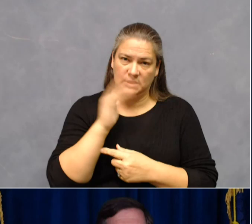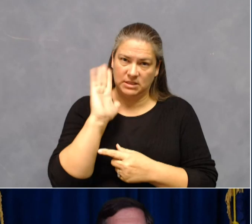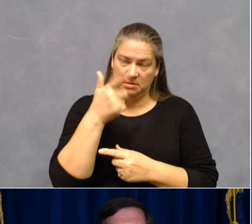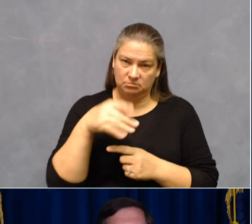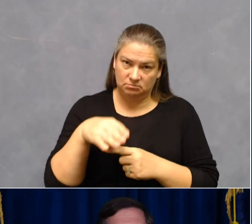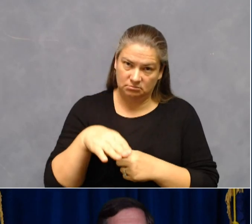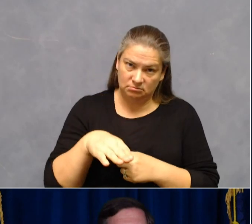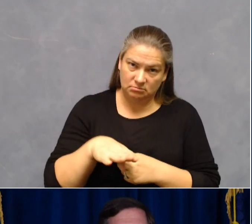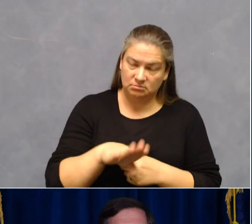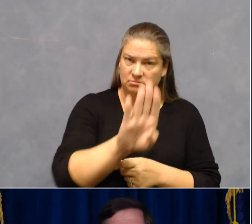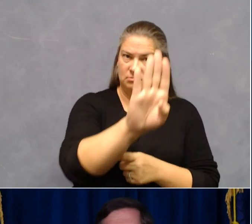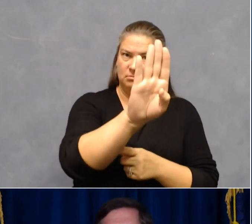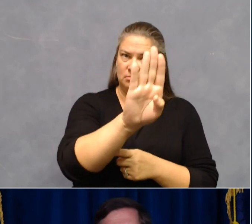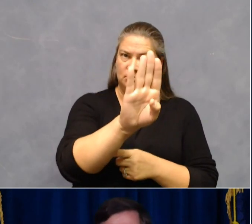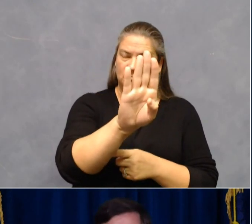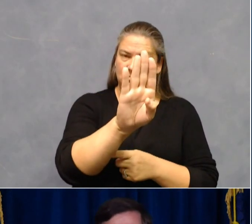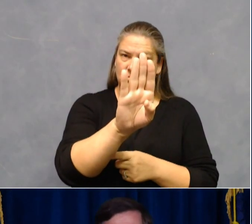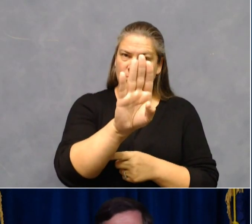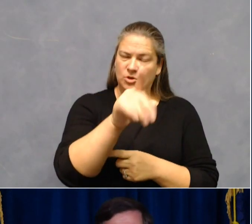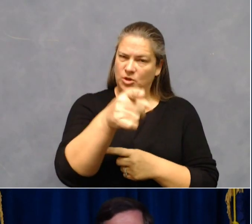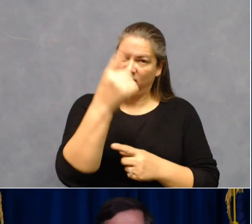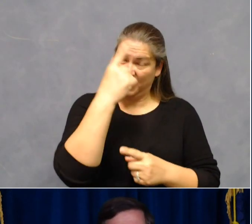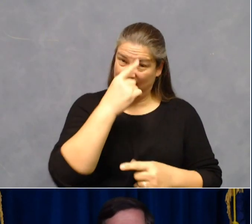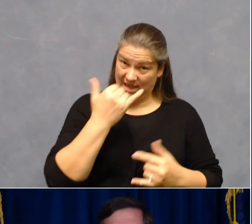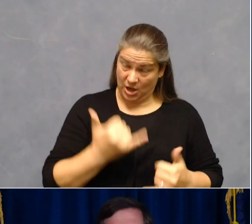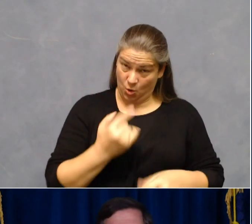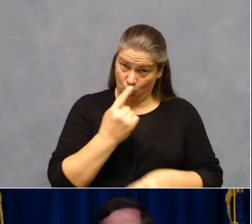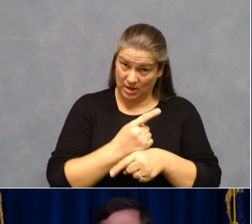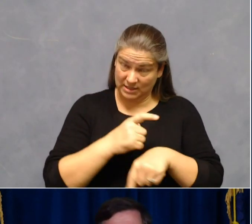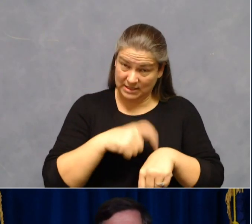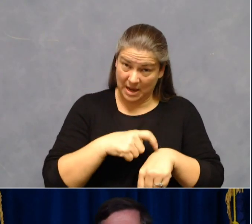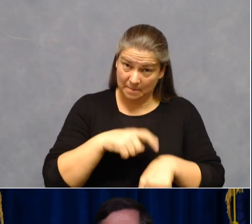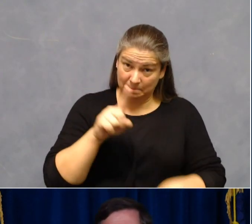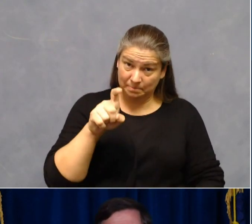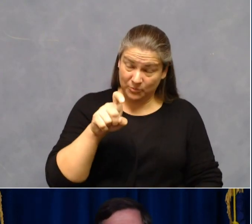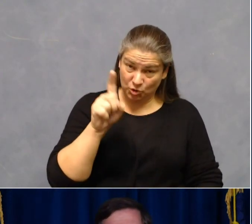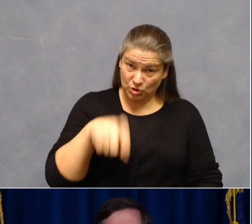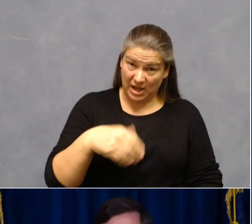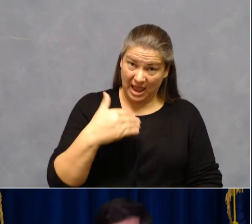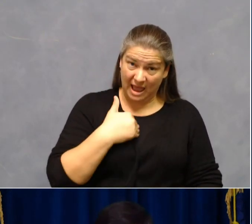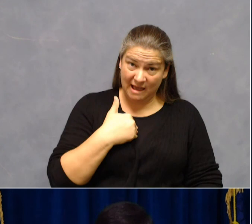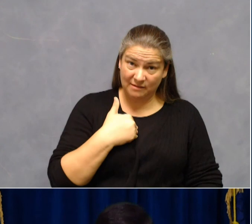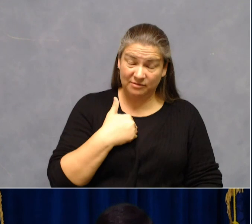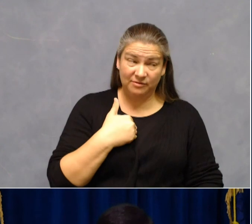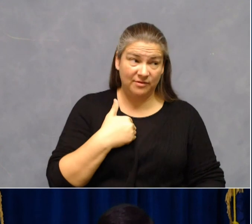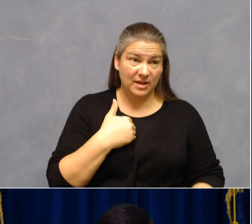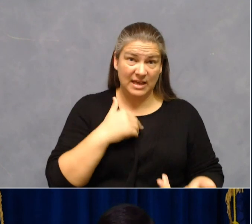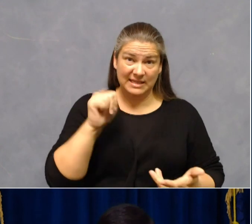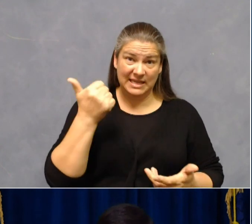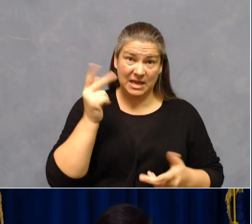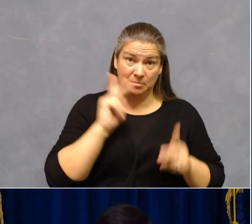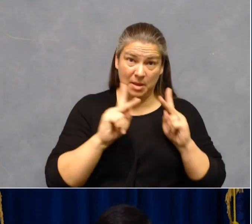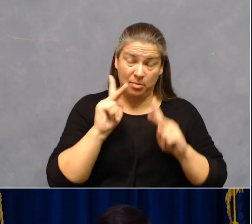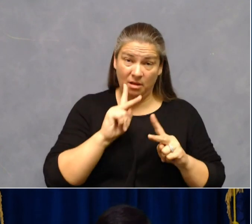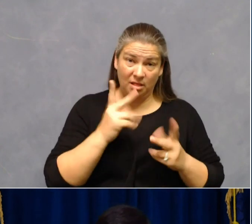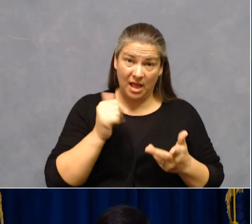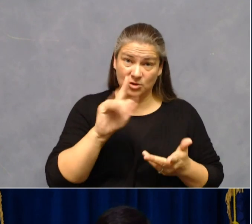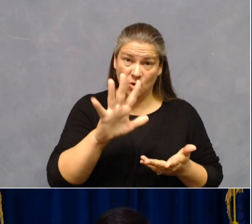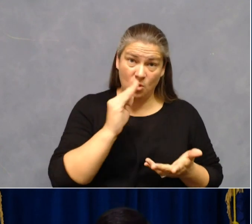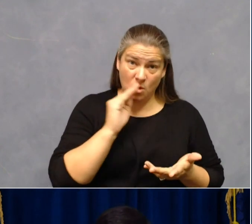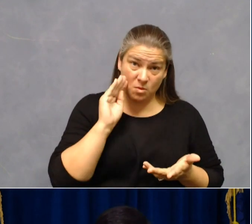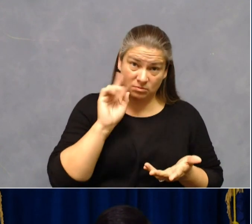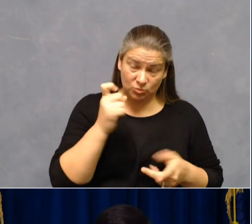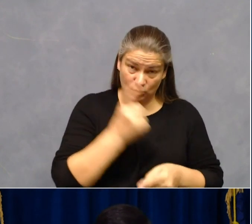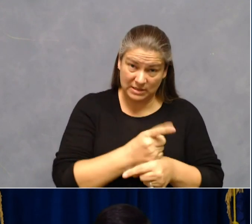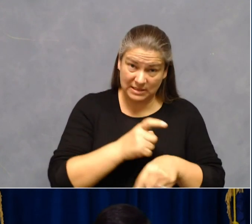you to consider whether or not now is the time to have 10 separate individuals over to your home.